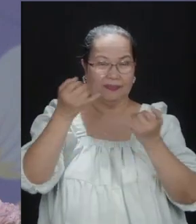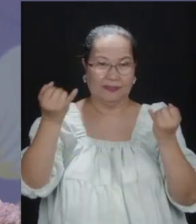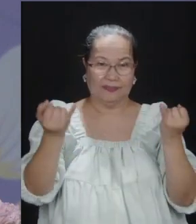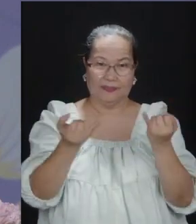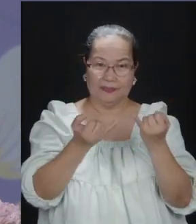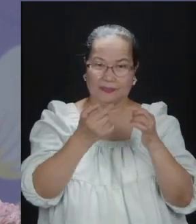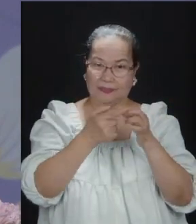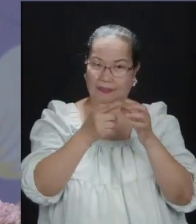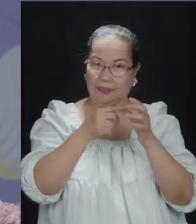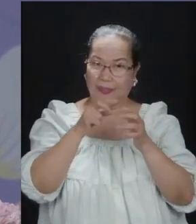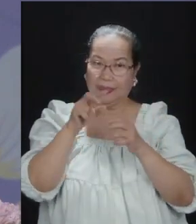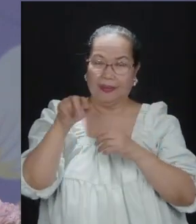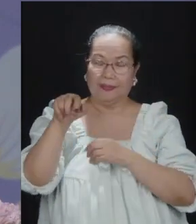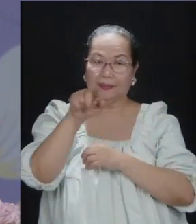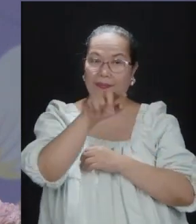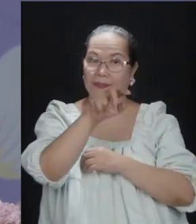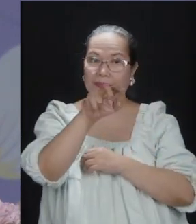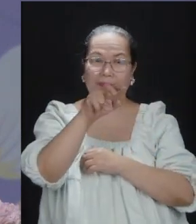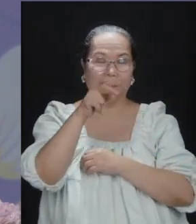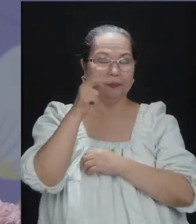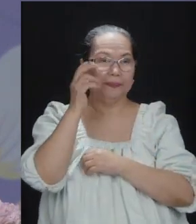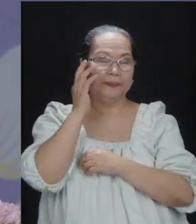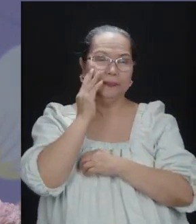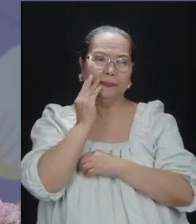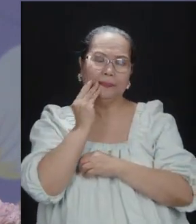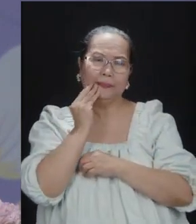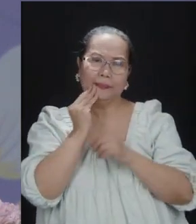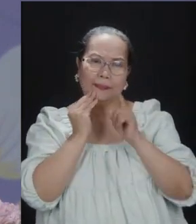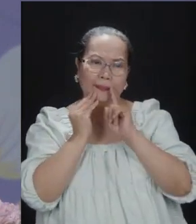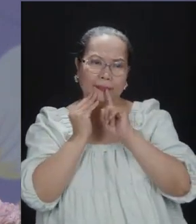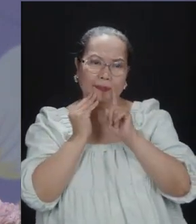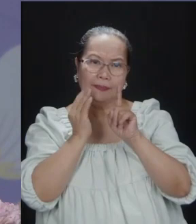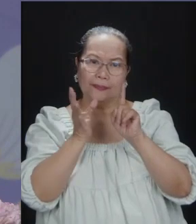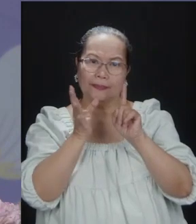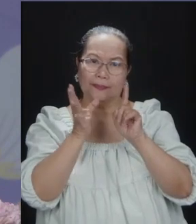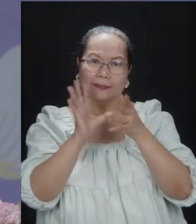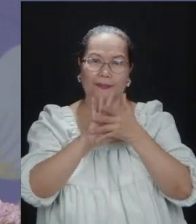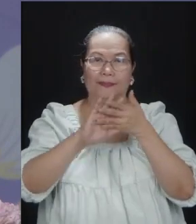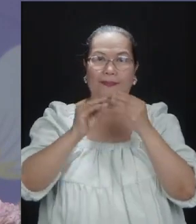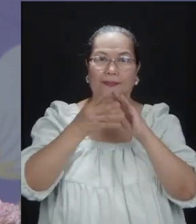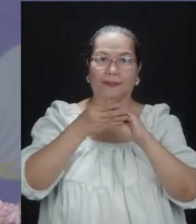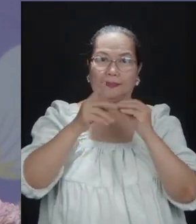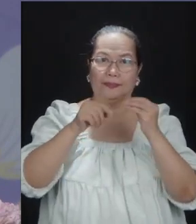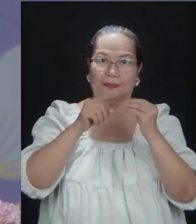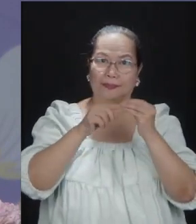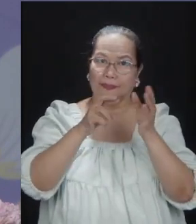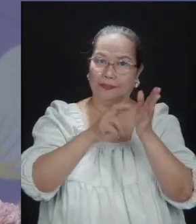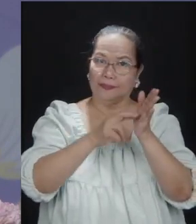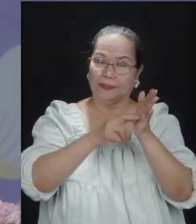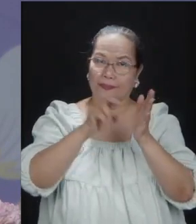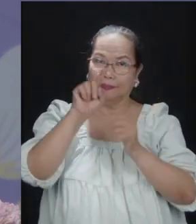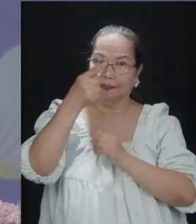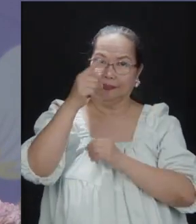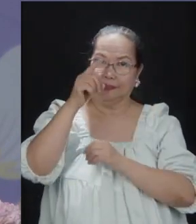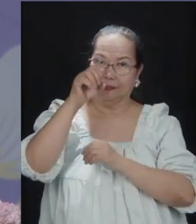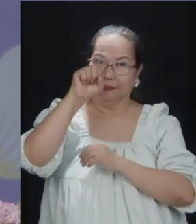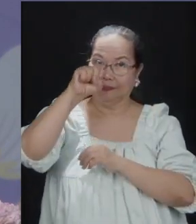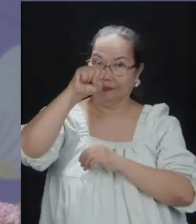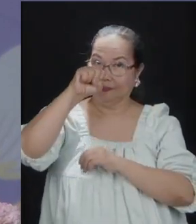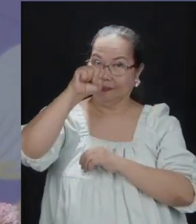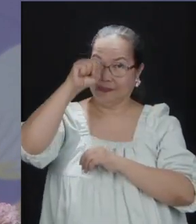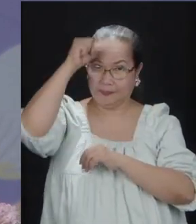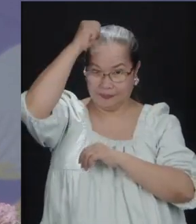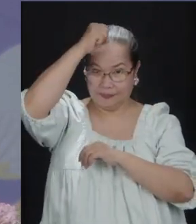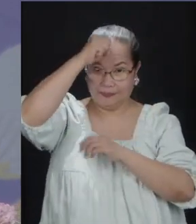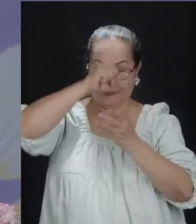a journey as we revisit a mother whose story is recorded for us in 1 Samuel